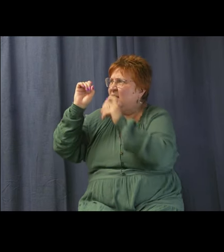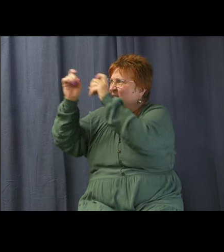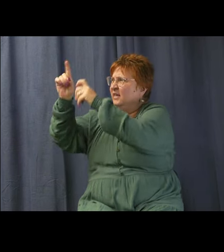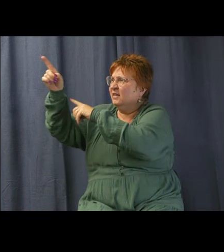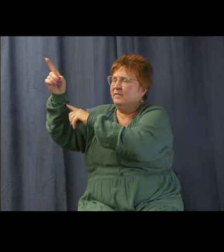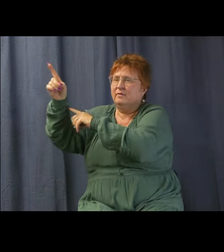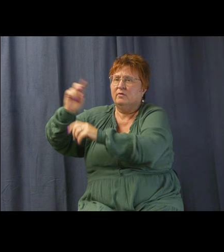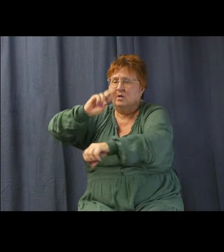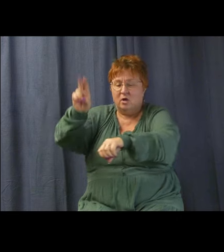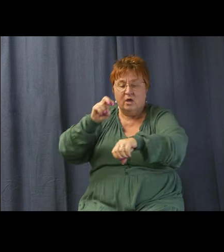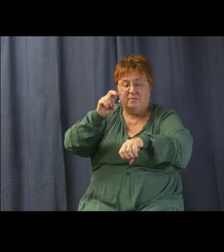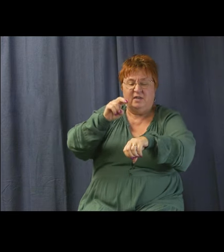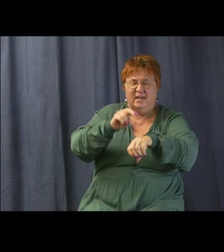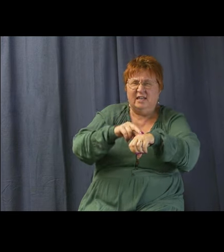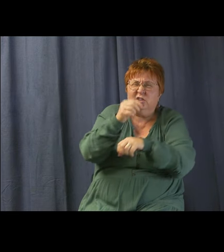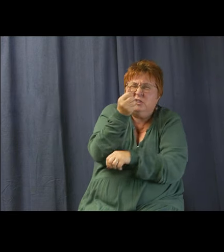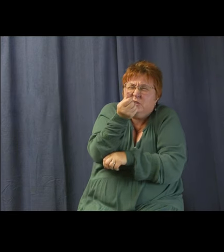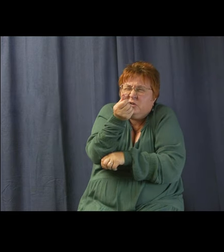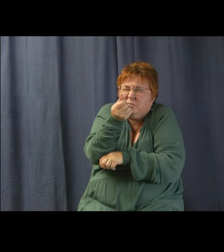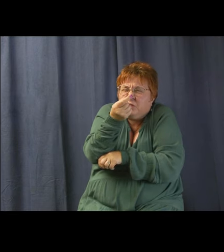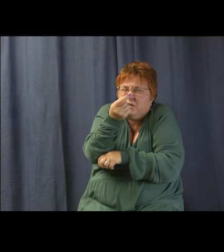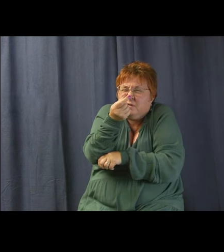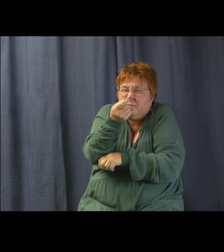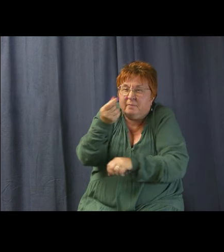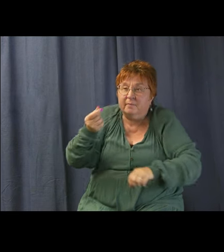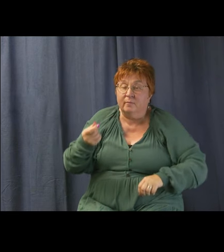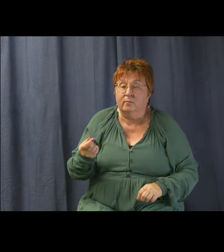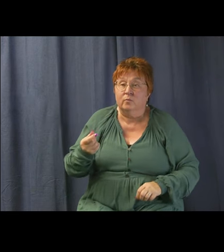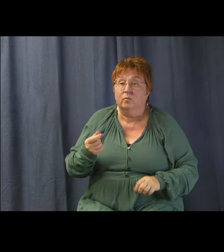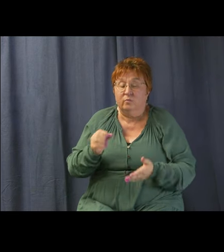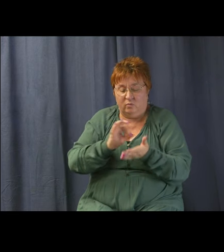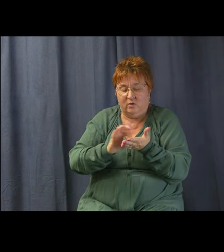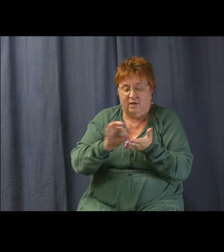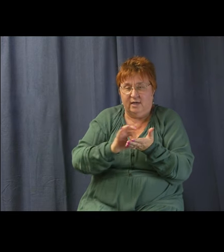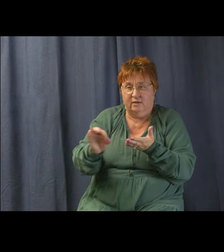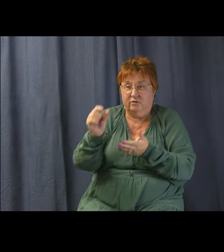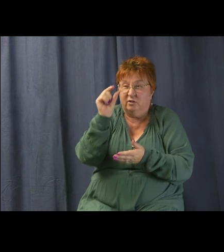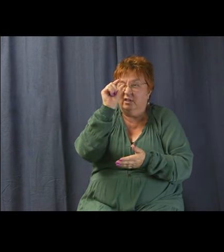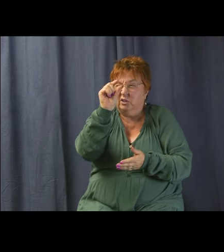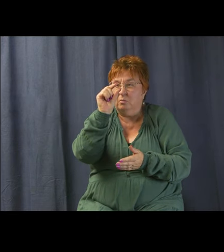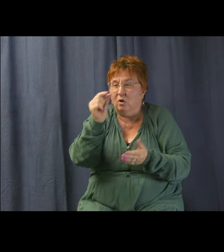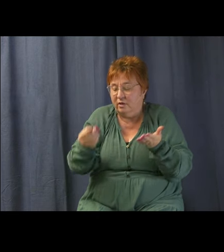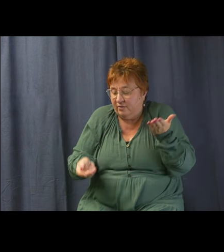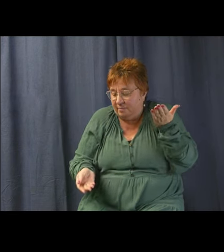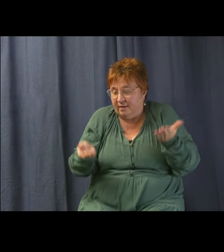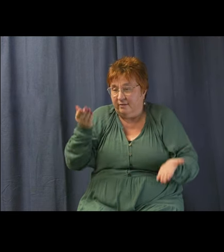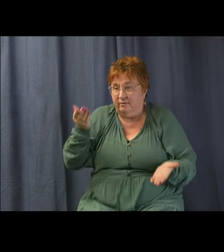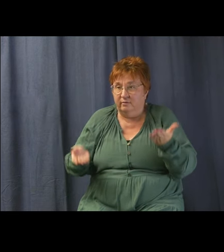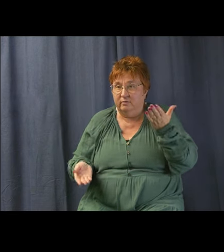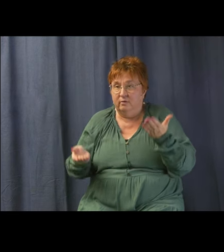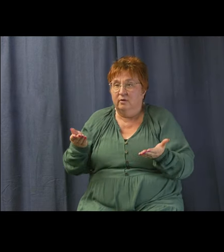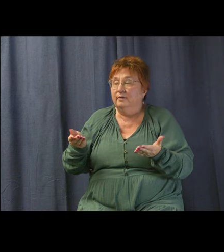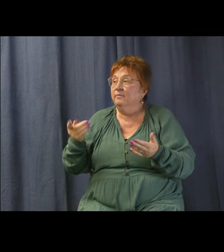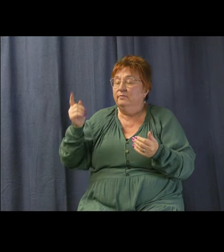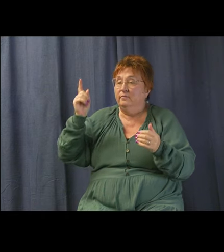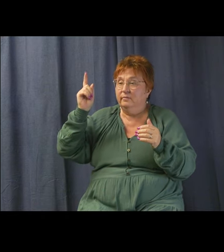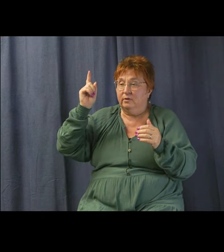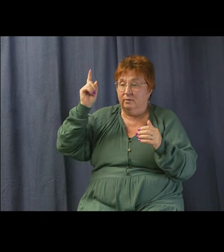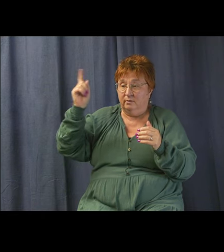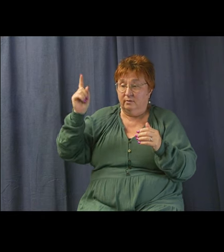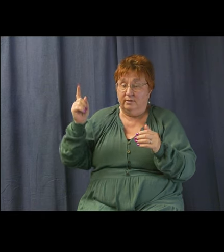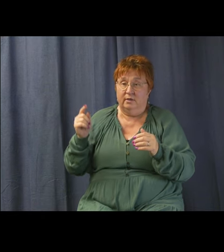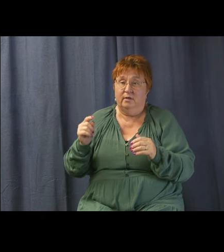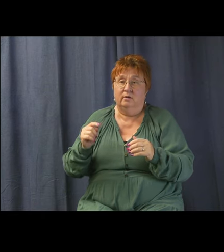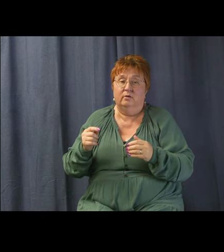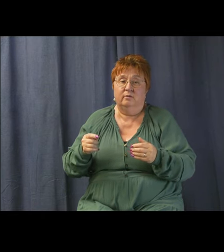The nations are a drop in the bucket, and are counted as the small dust of the balance. Behold, he takes up the isles as a very little